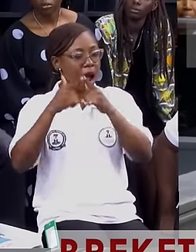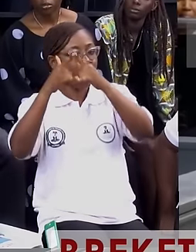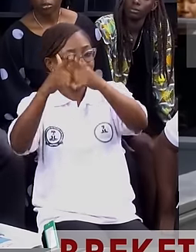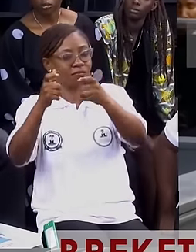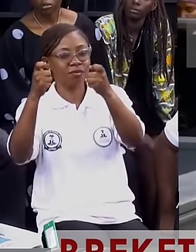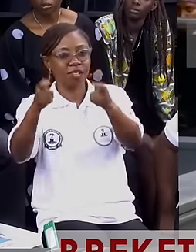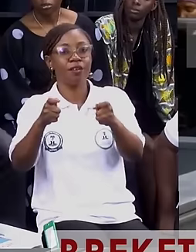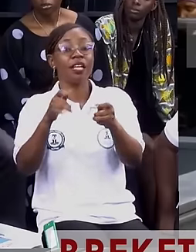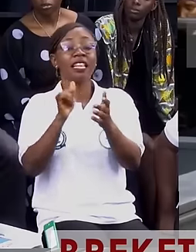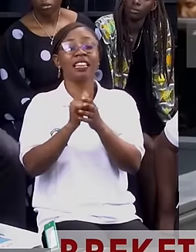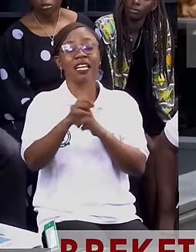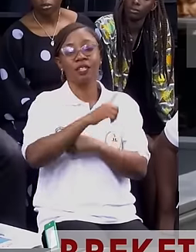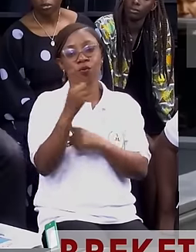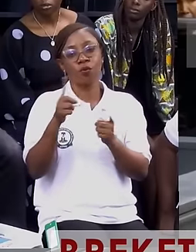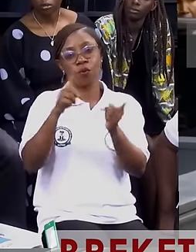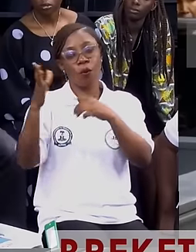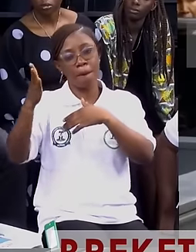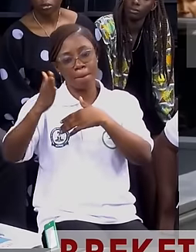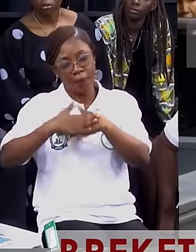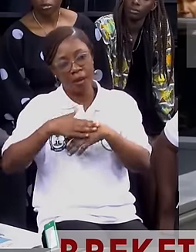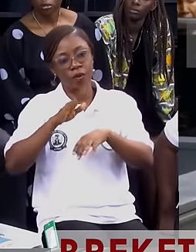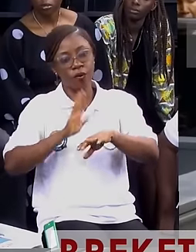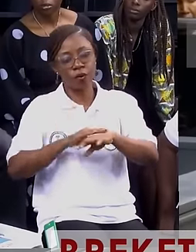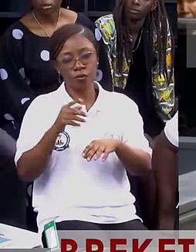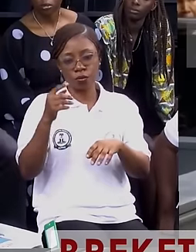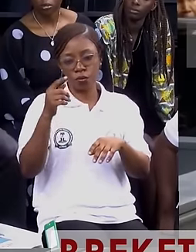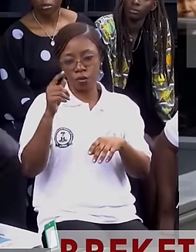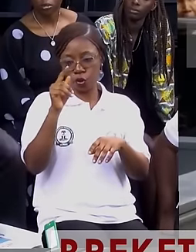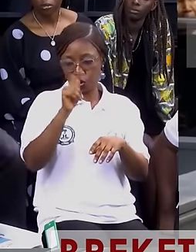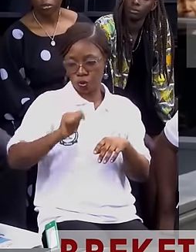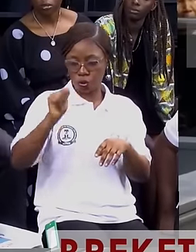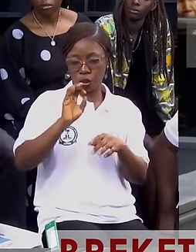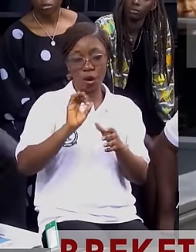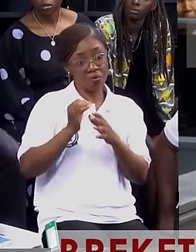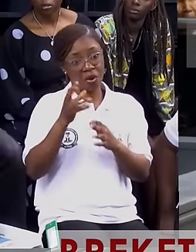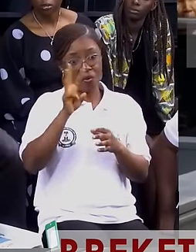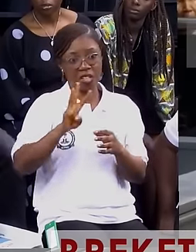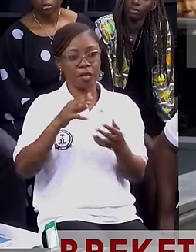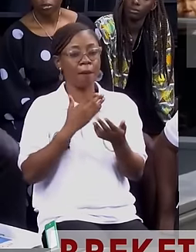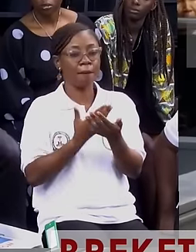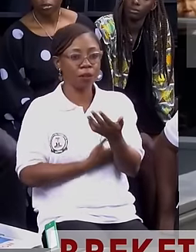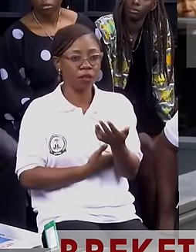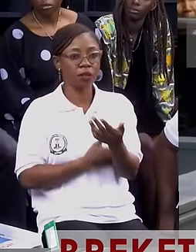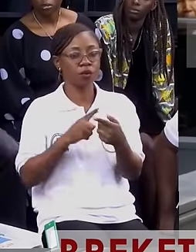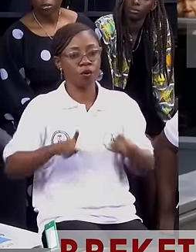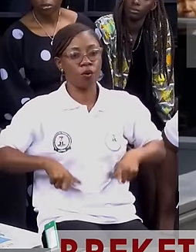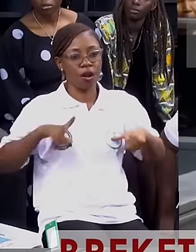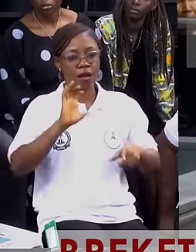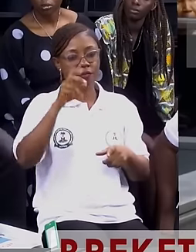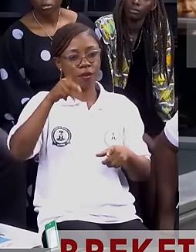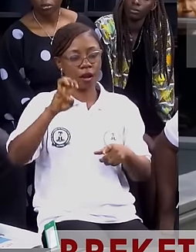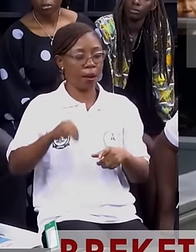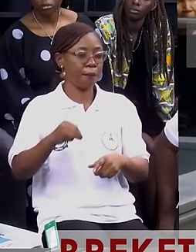So that day we went back on Wednesday morning to Life Camp Police Station. When we got there, we